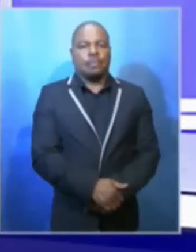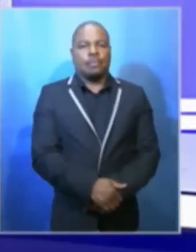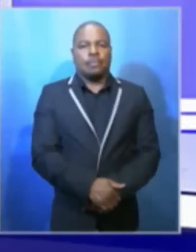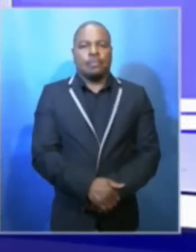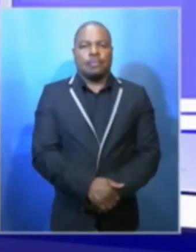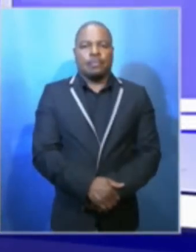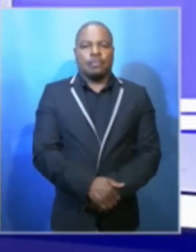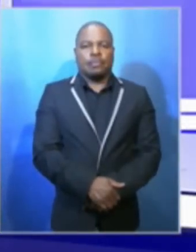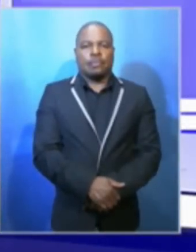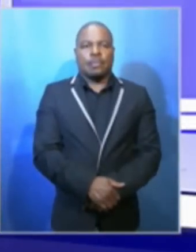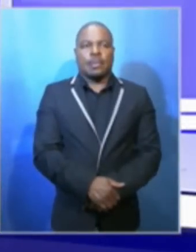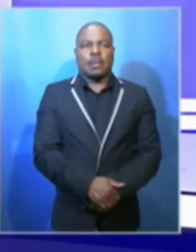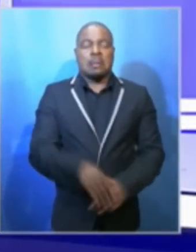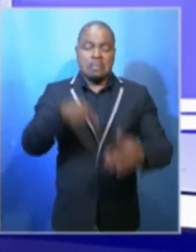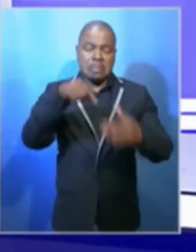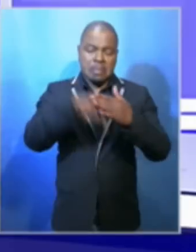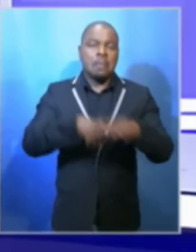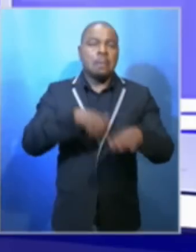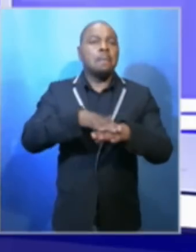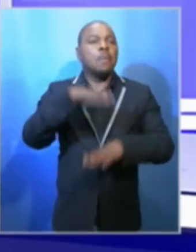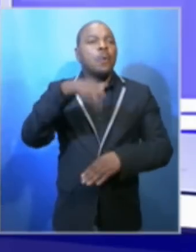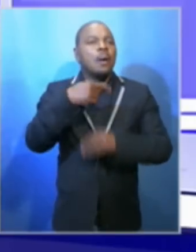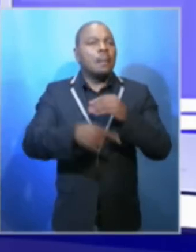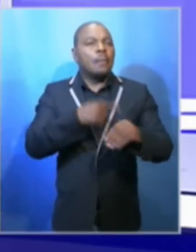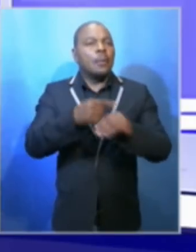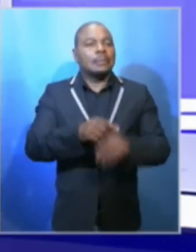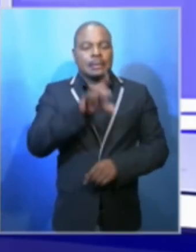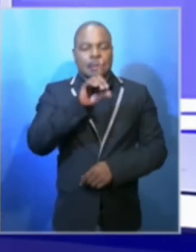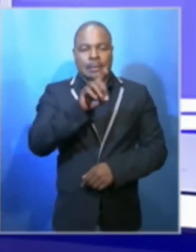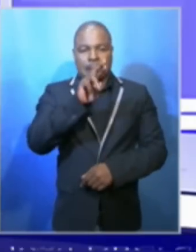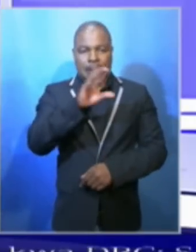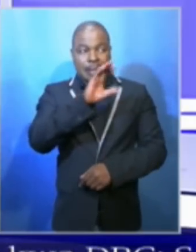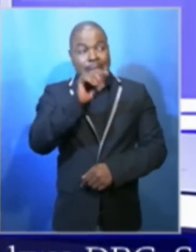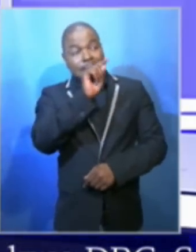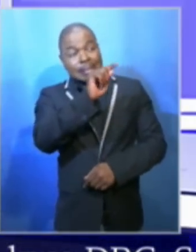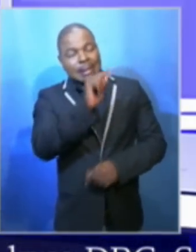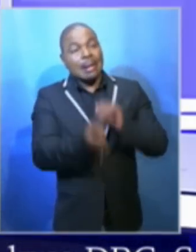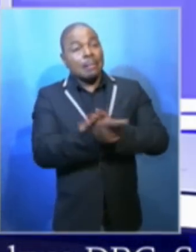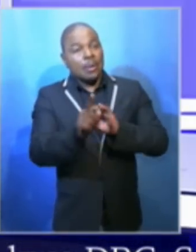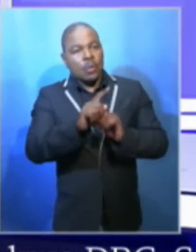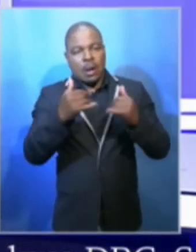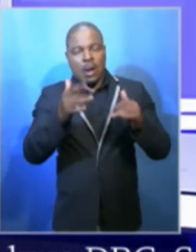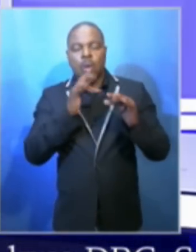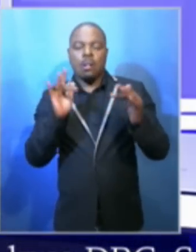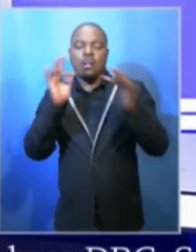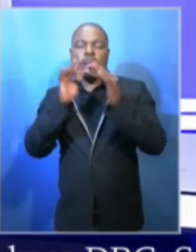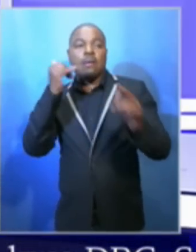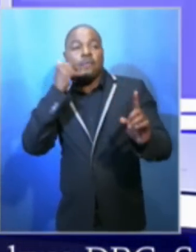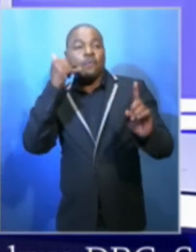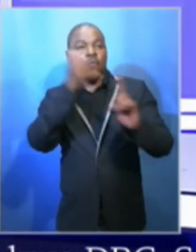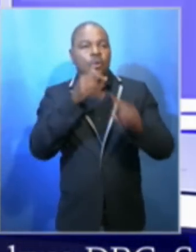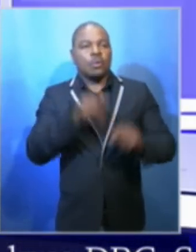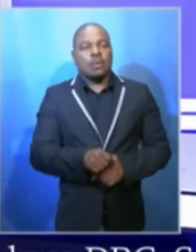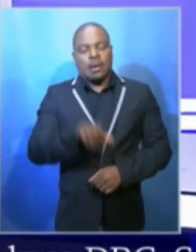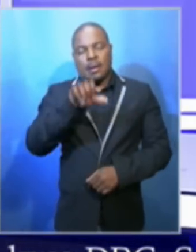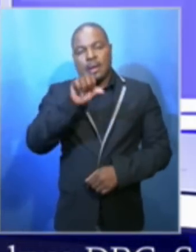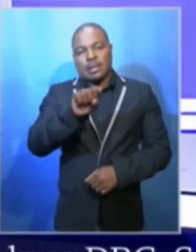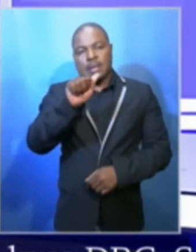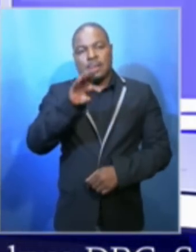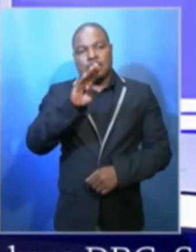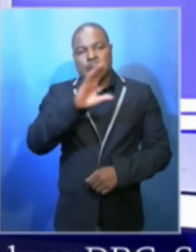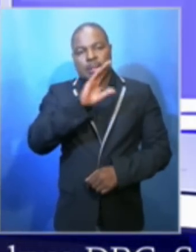Go utlwa tsa sešeng ka ga maemo kwa DRC re kgolaganya ka mogala le morulaganyi wa dikgang tsa boditšhaba mo